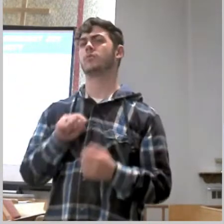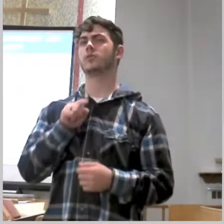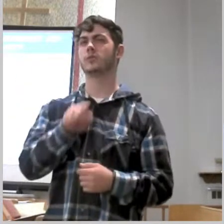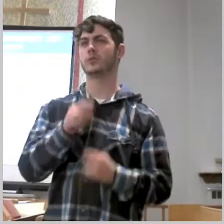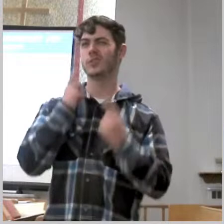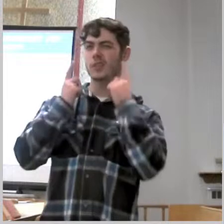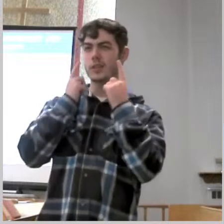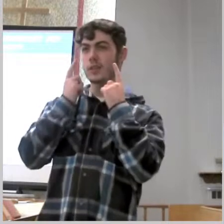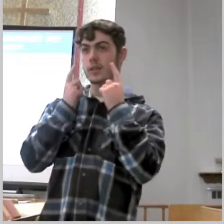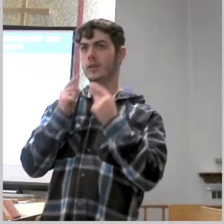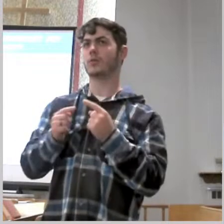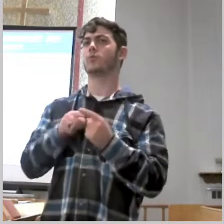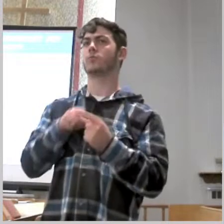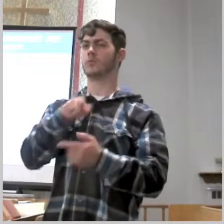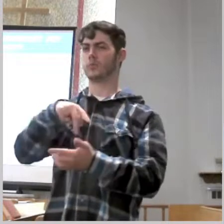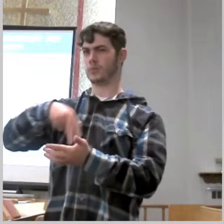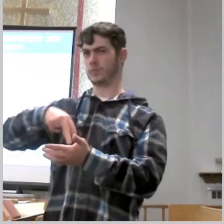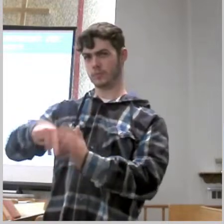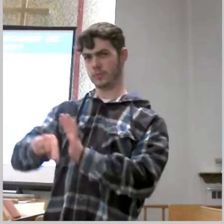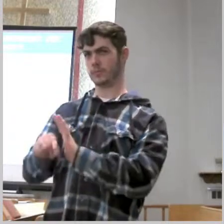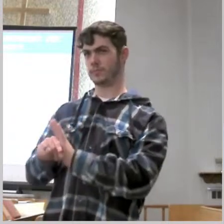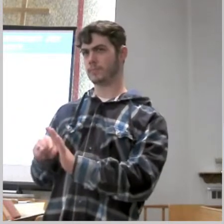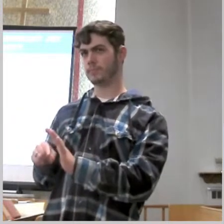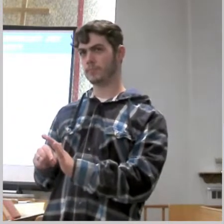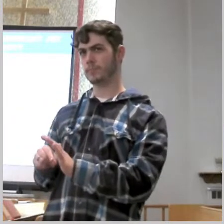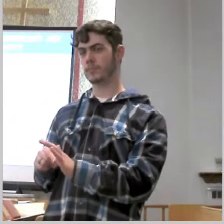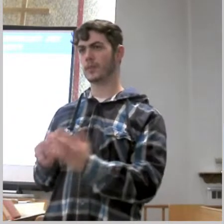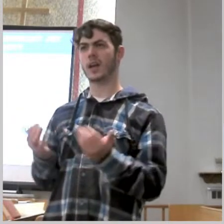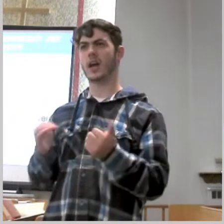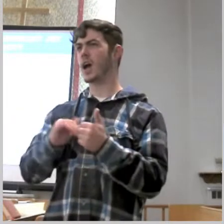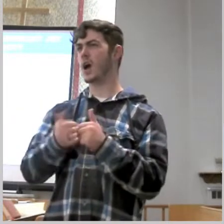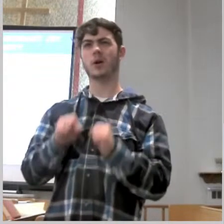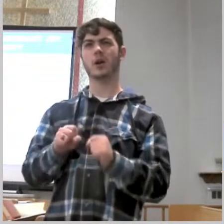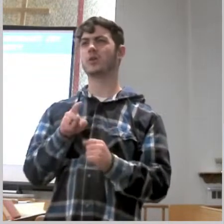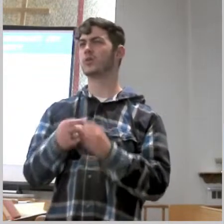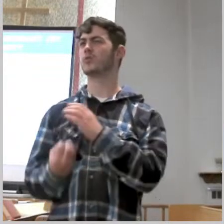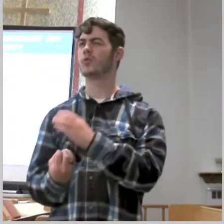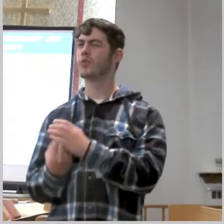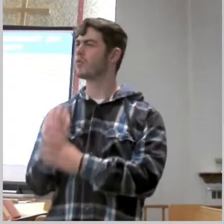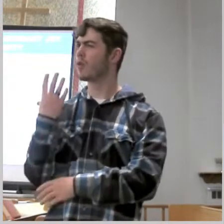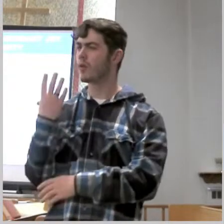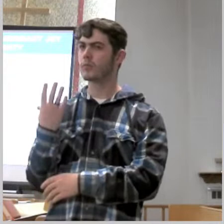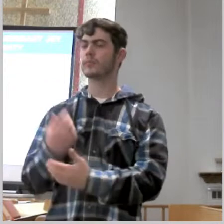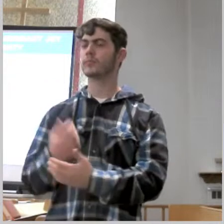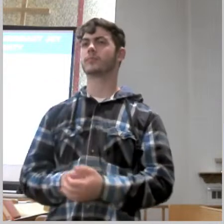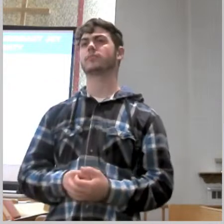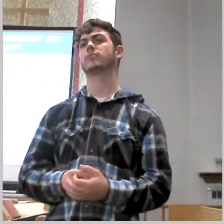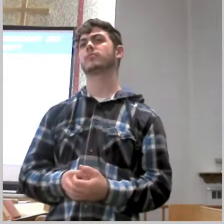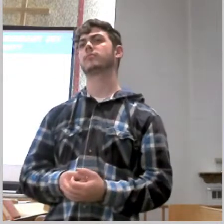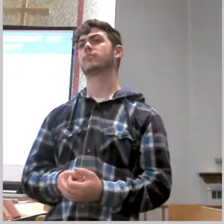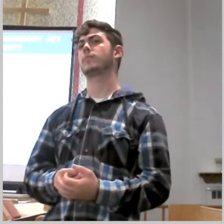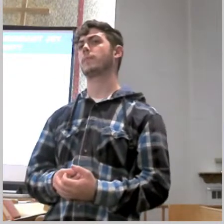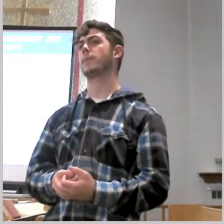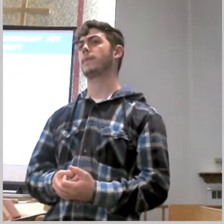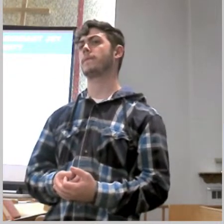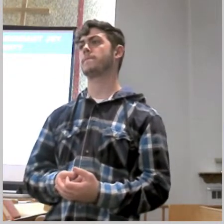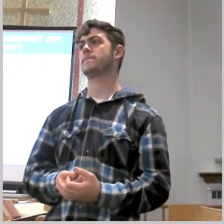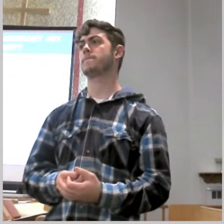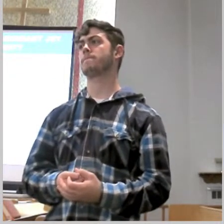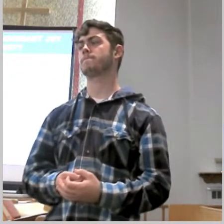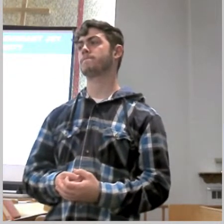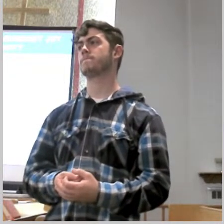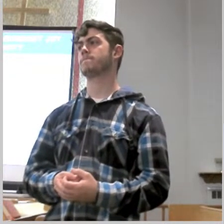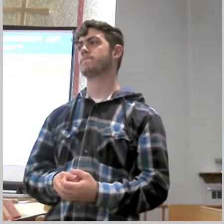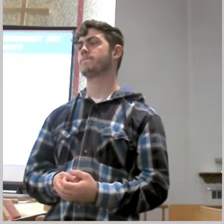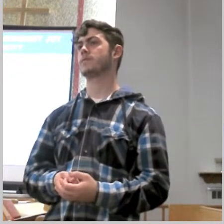when reading about this, in which ways He wants us to grow? What excuses also do you think He wants